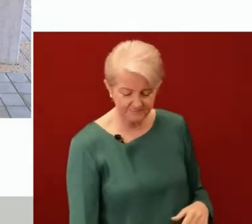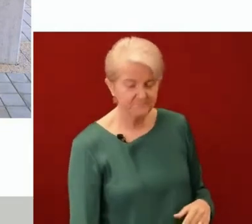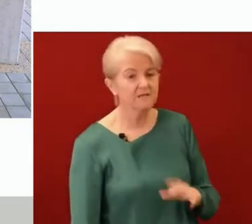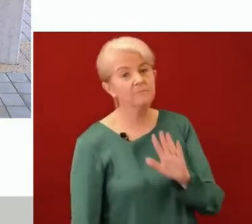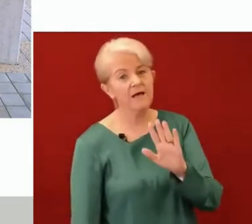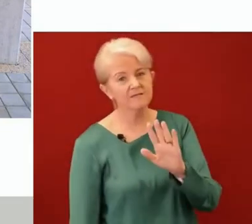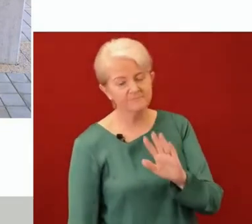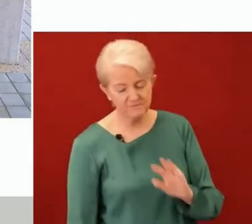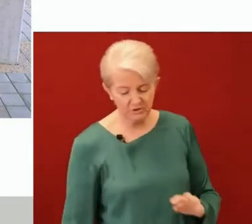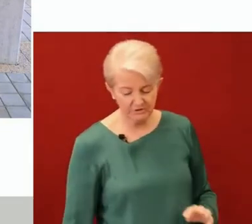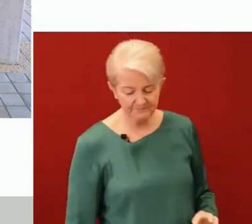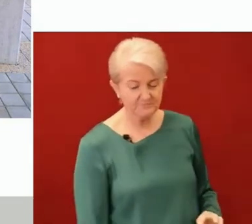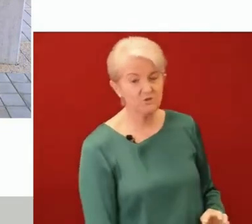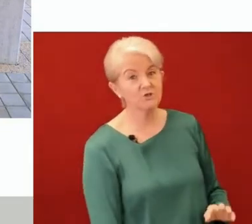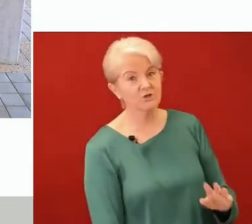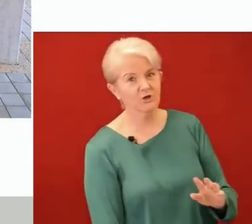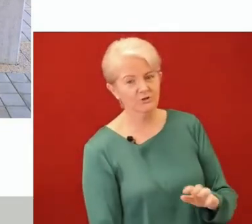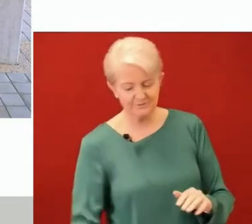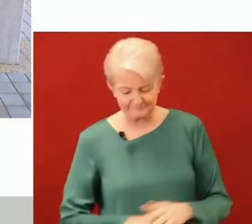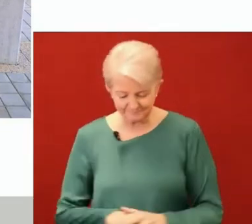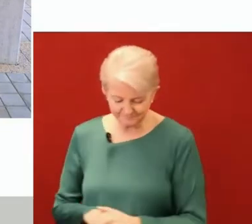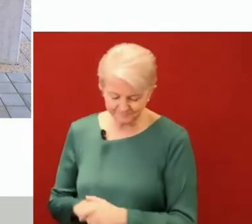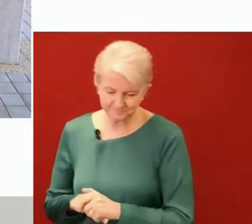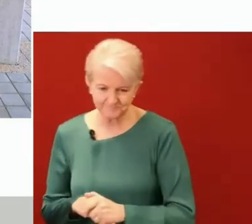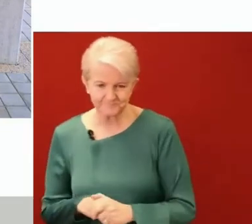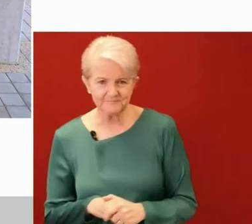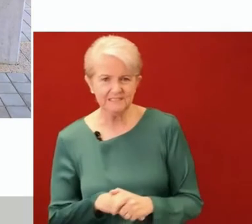it. But, you know, not to gloat.